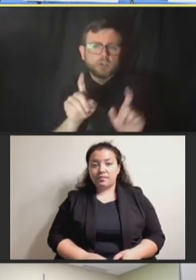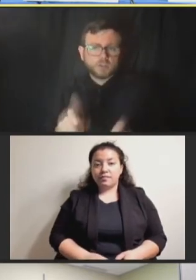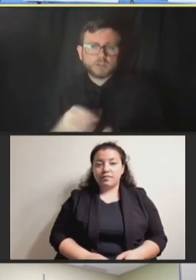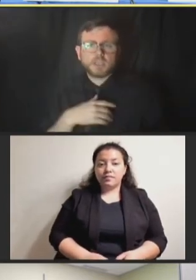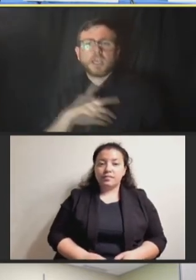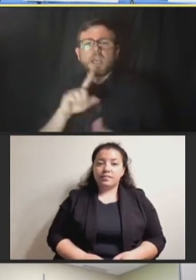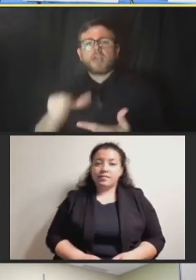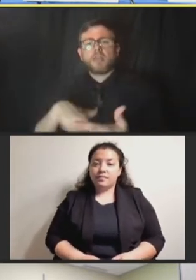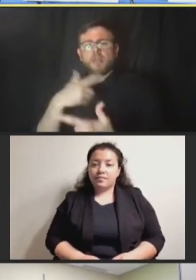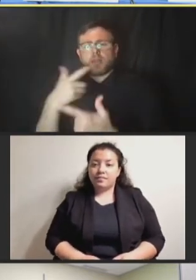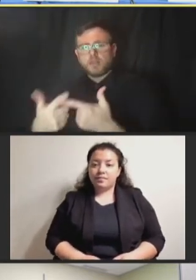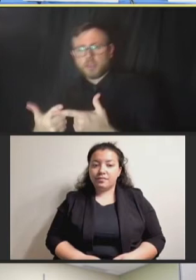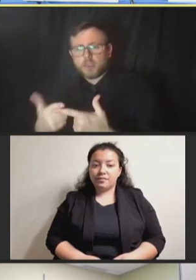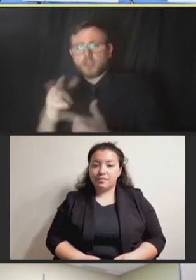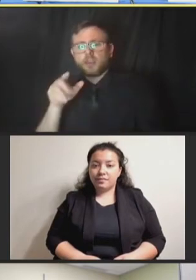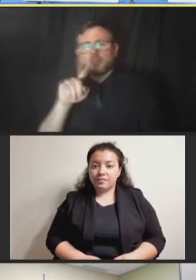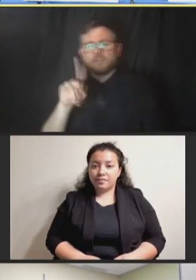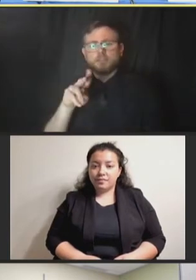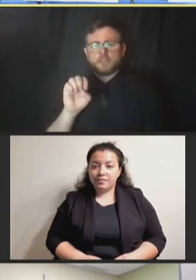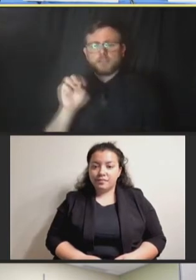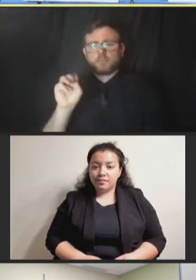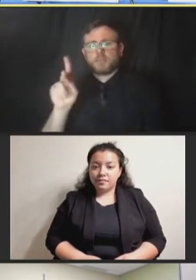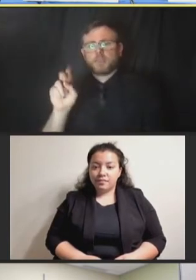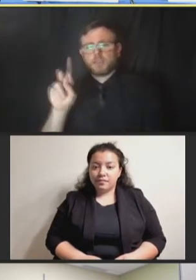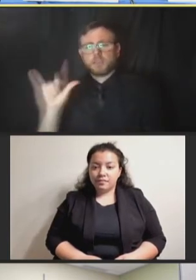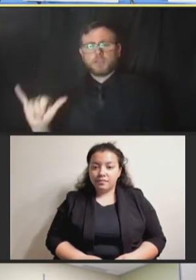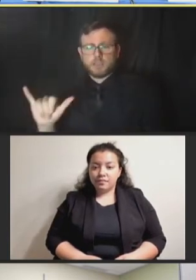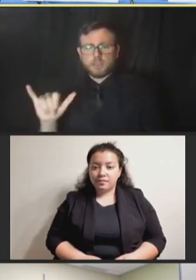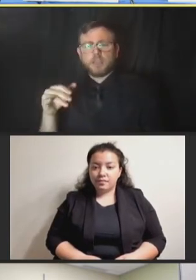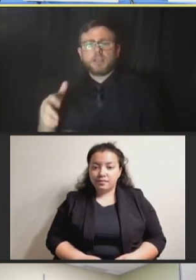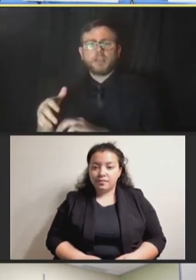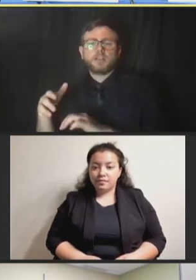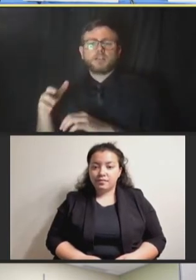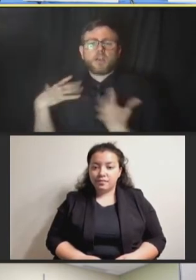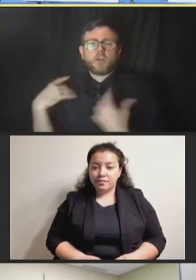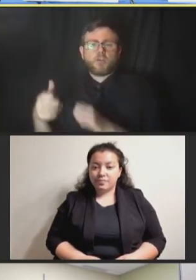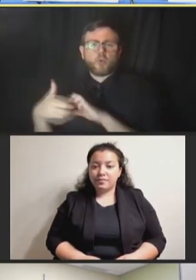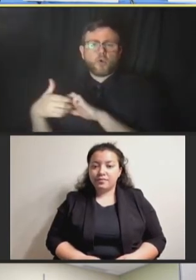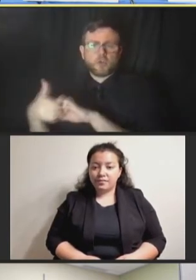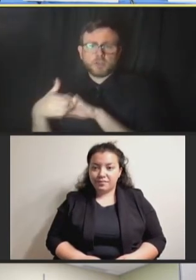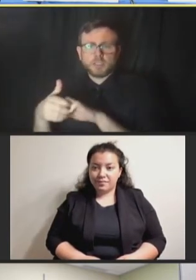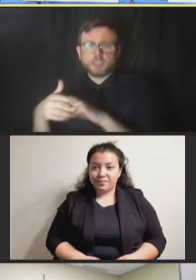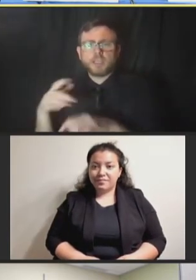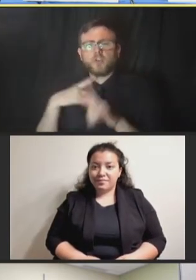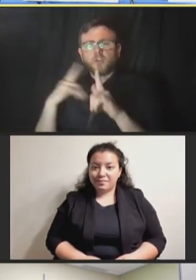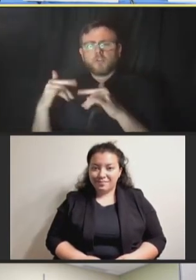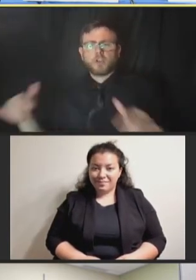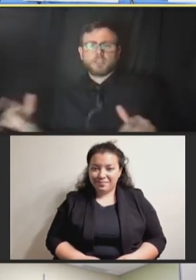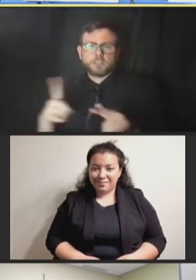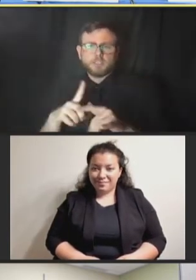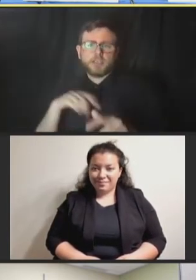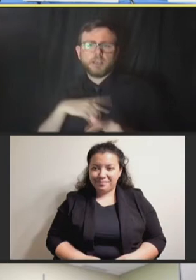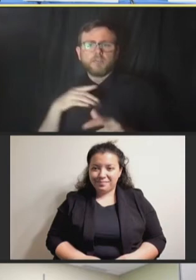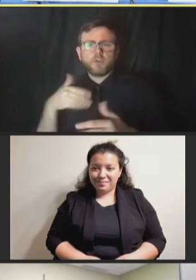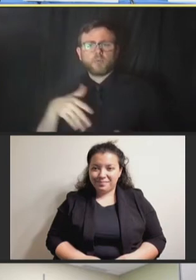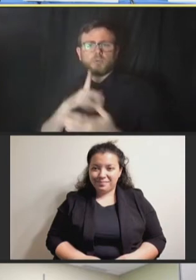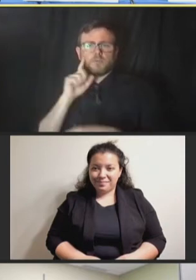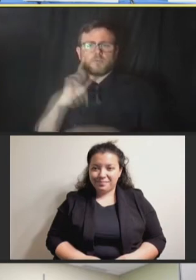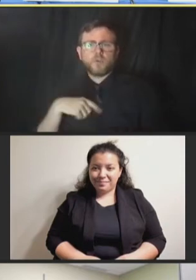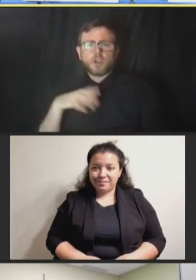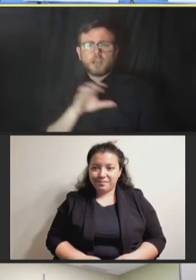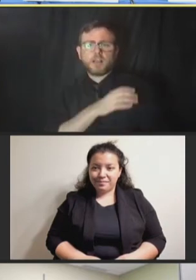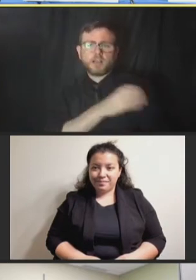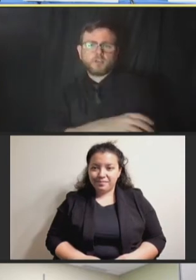talking about community partnerships he's used to expand diversity in clinical trials. Dr. Del Rio, you have the floor. Your slides